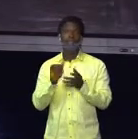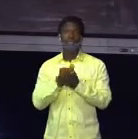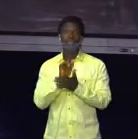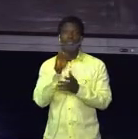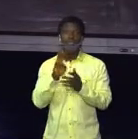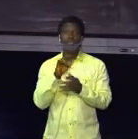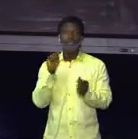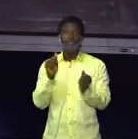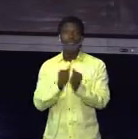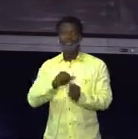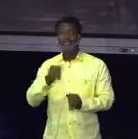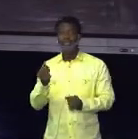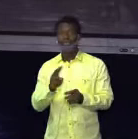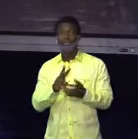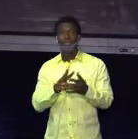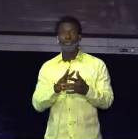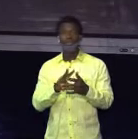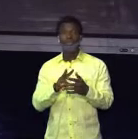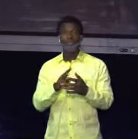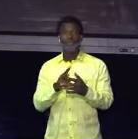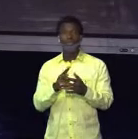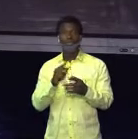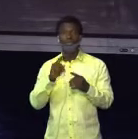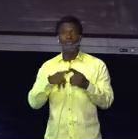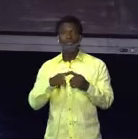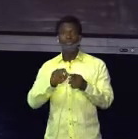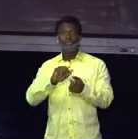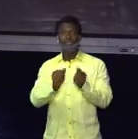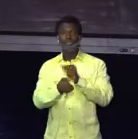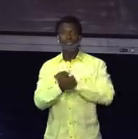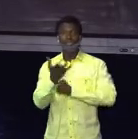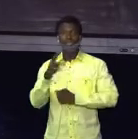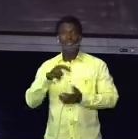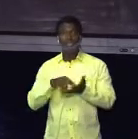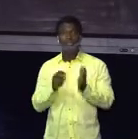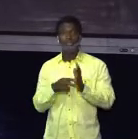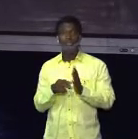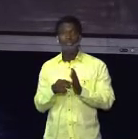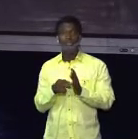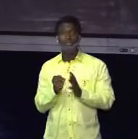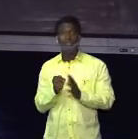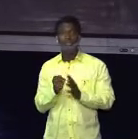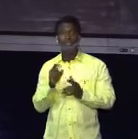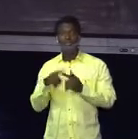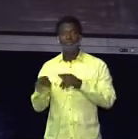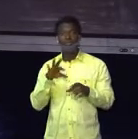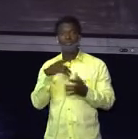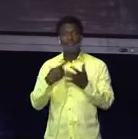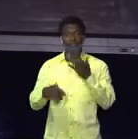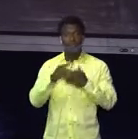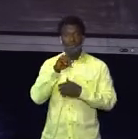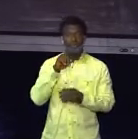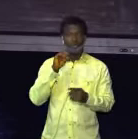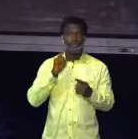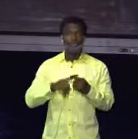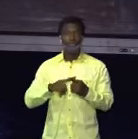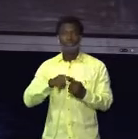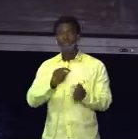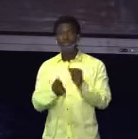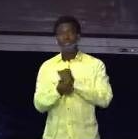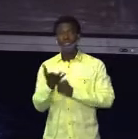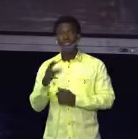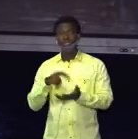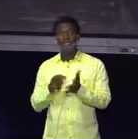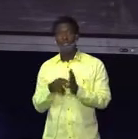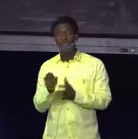to change their meaning. These verbs are used with other verbs to do what? To change